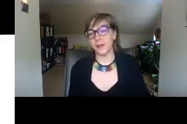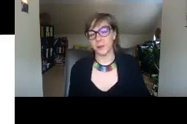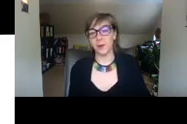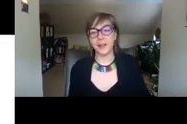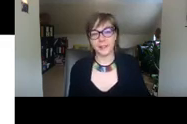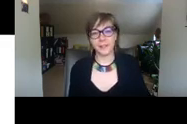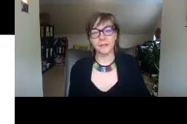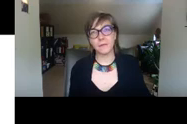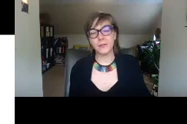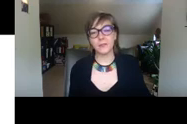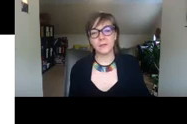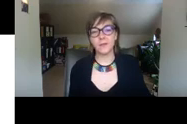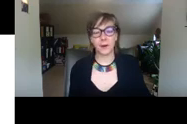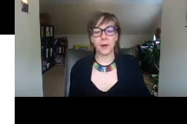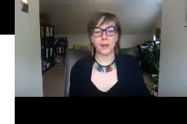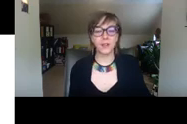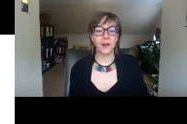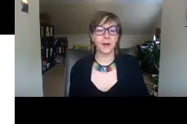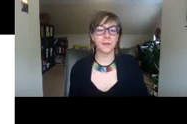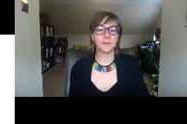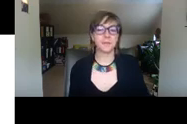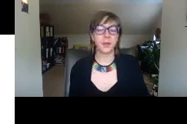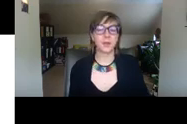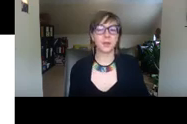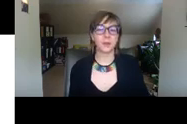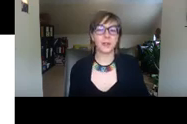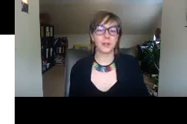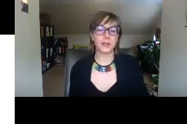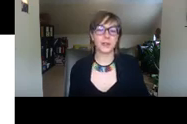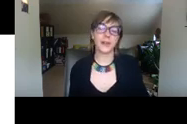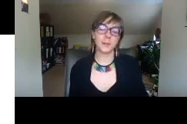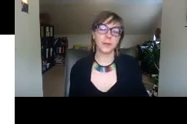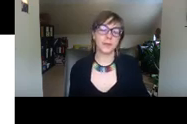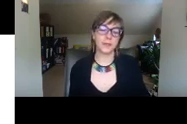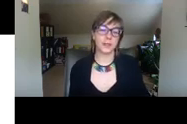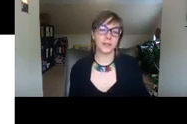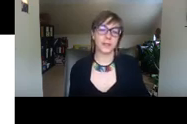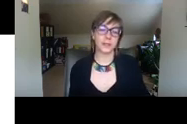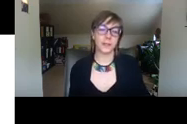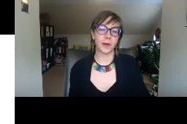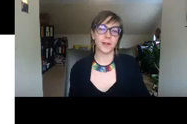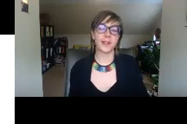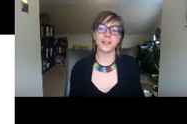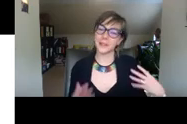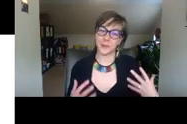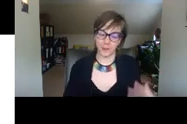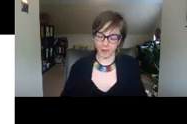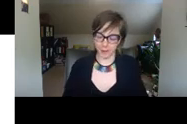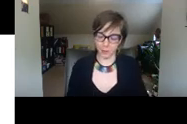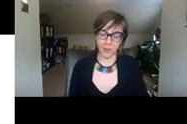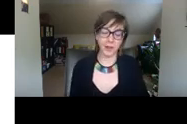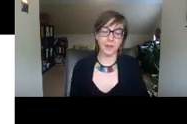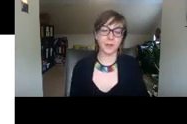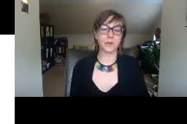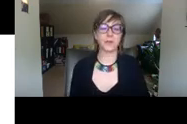never got to practice very much, only a few years, and then I moved to translation, but it's something that I